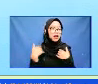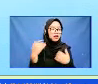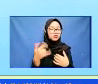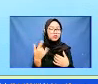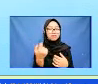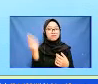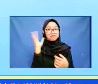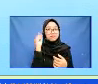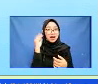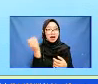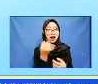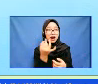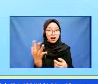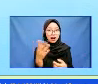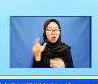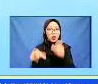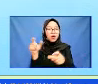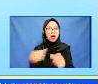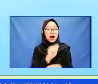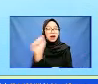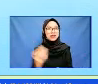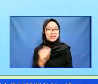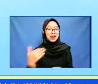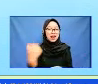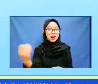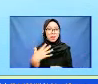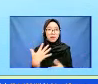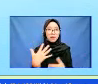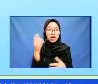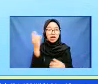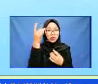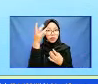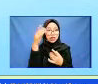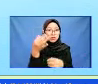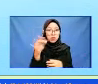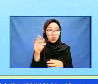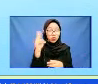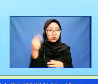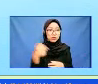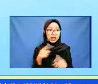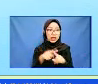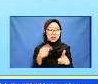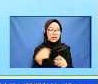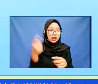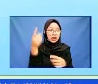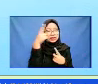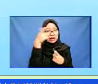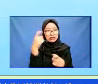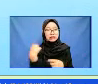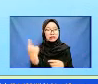I think. And I'm sure we'll also get to the business angle a bit later on. Karen, I know you